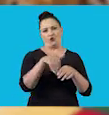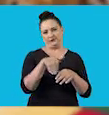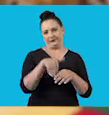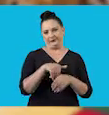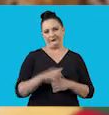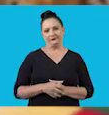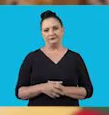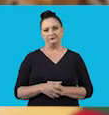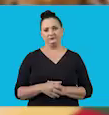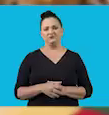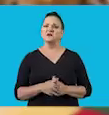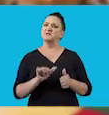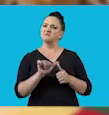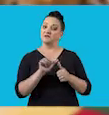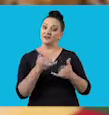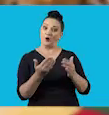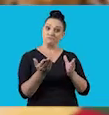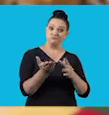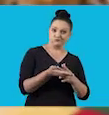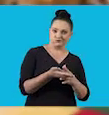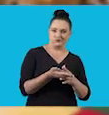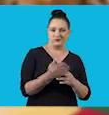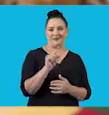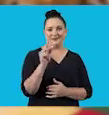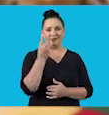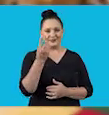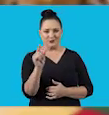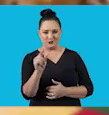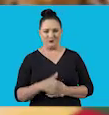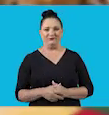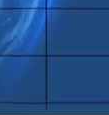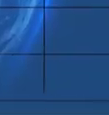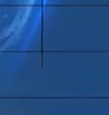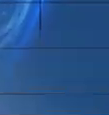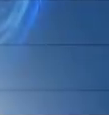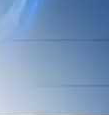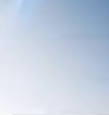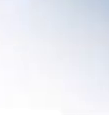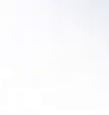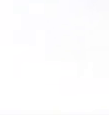start with our first concept. But before we start, let's quickly take an ad break and I'll see you just after.